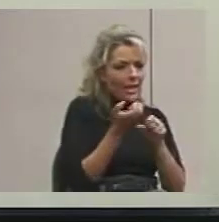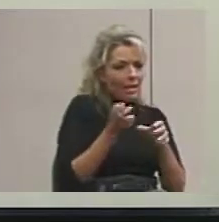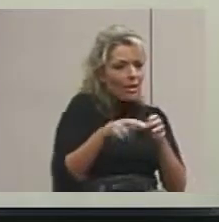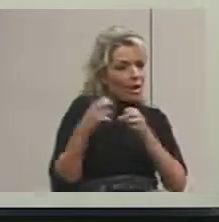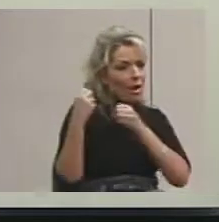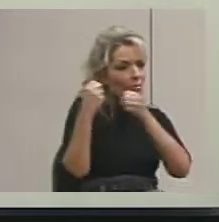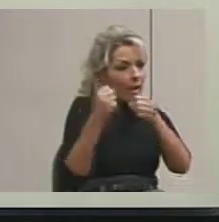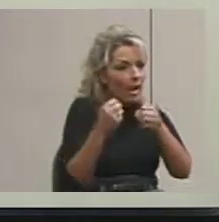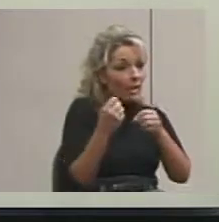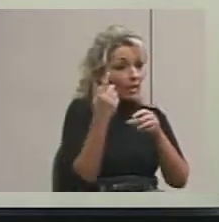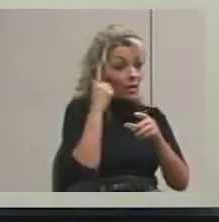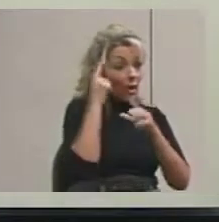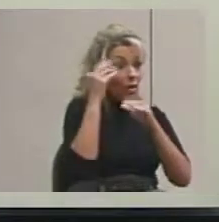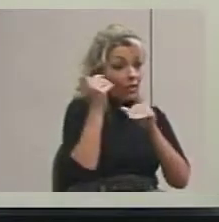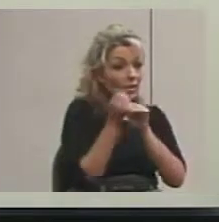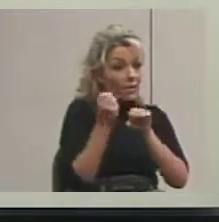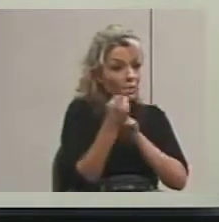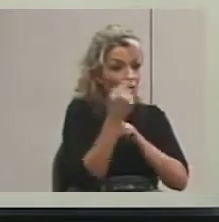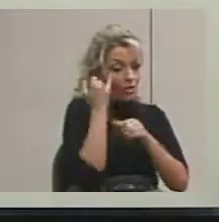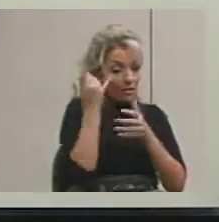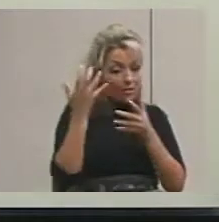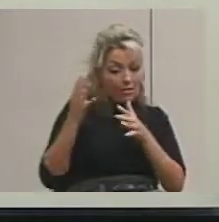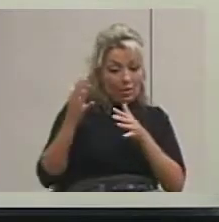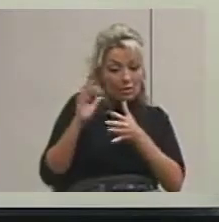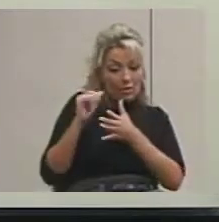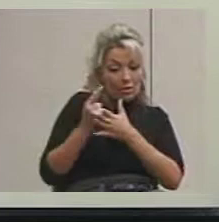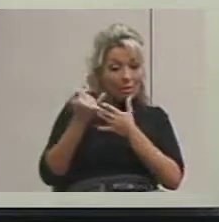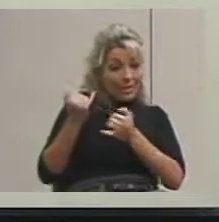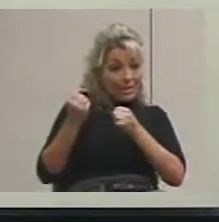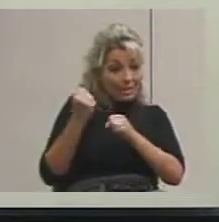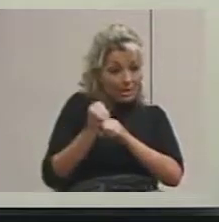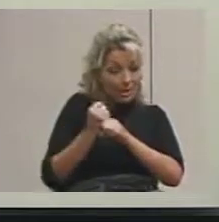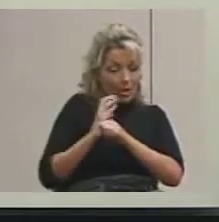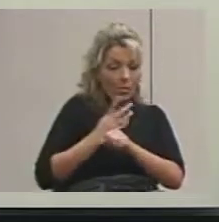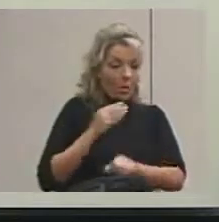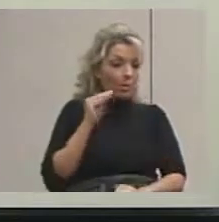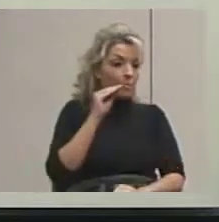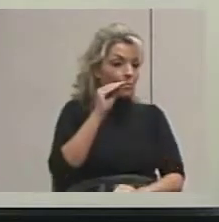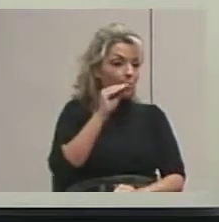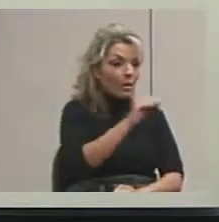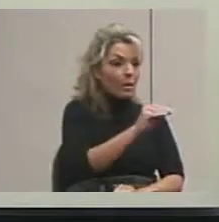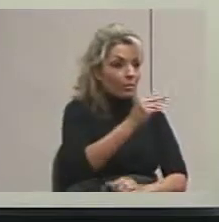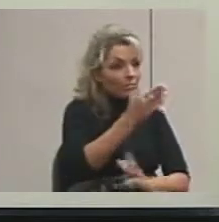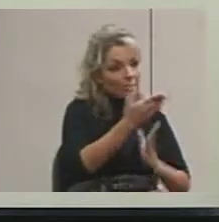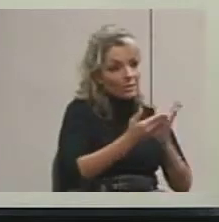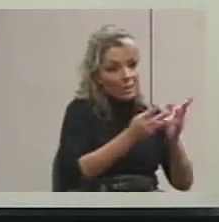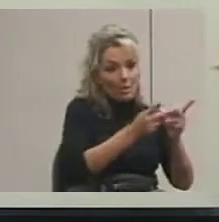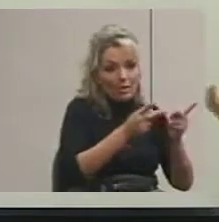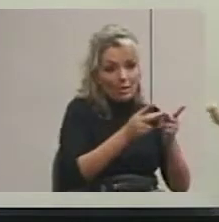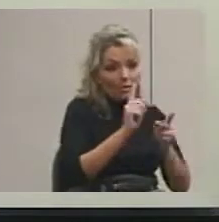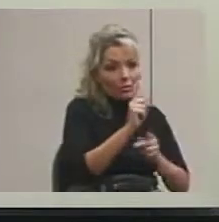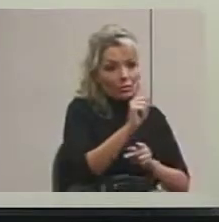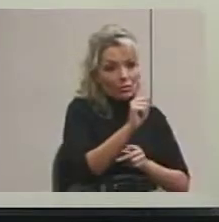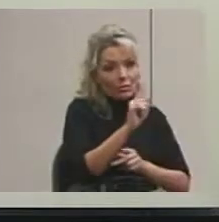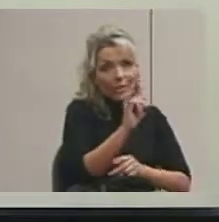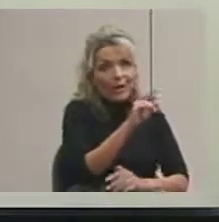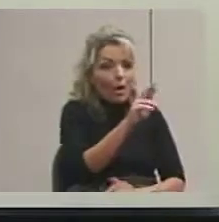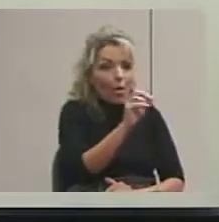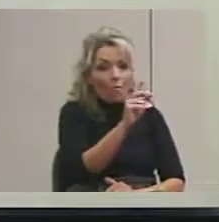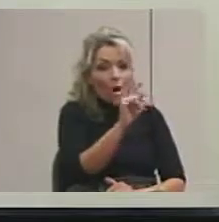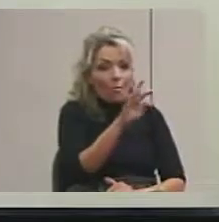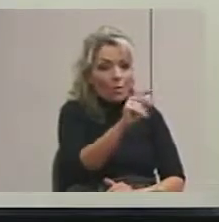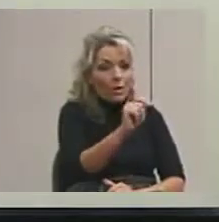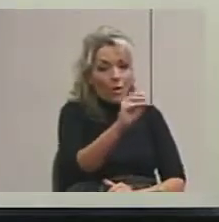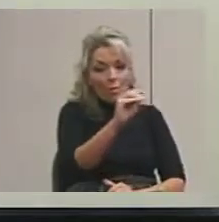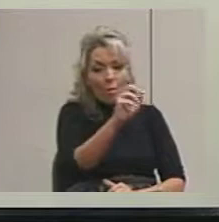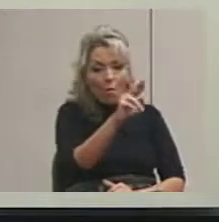next year, if we can get him through this year, to get him at some place where there is a Robert Morris or an ECC